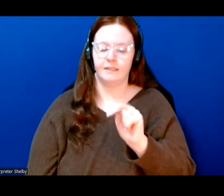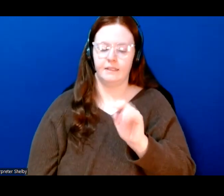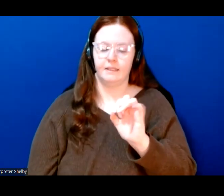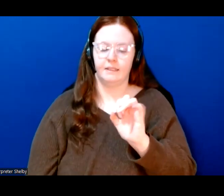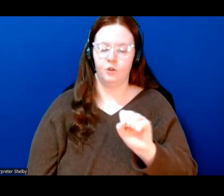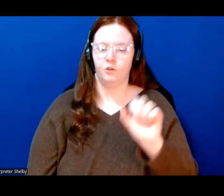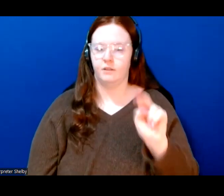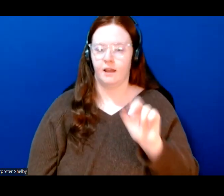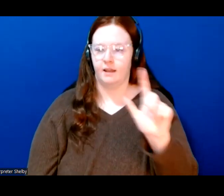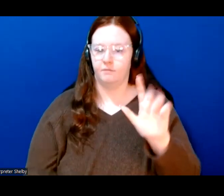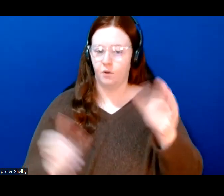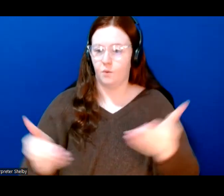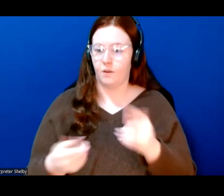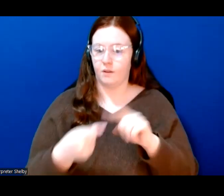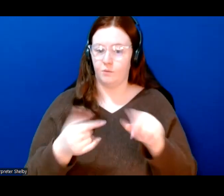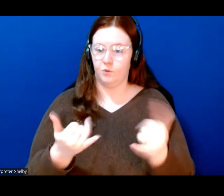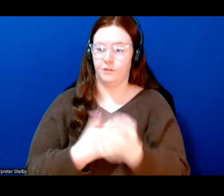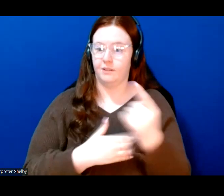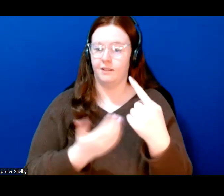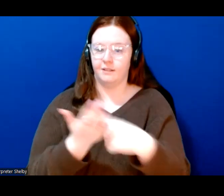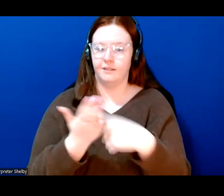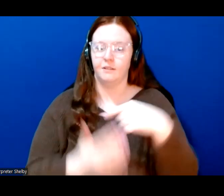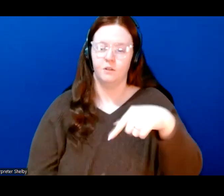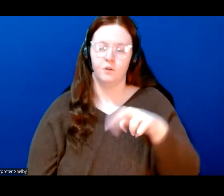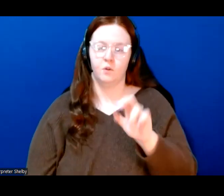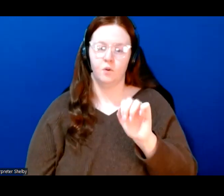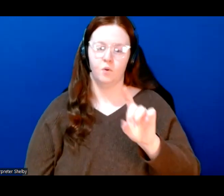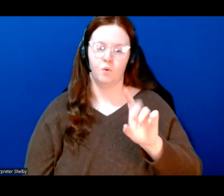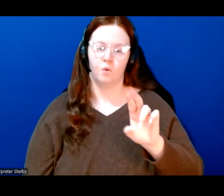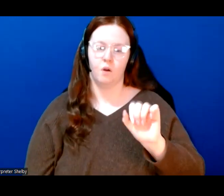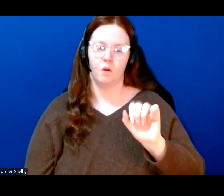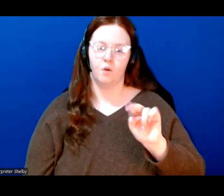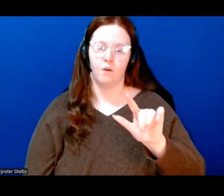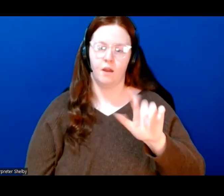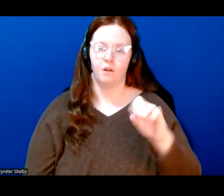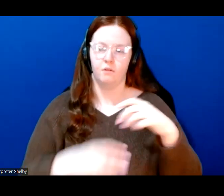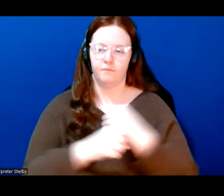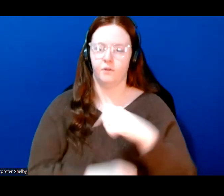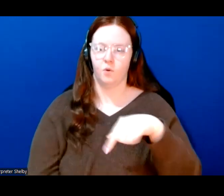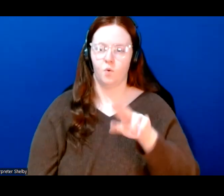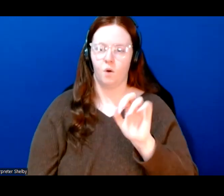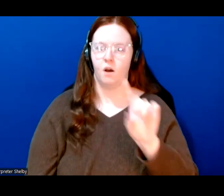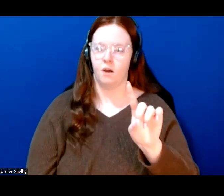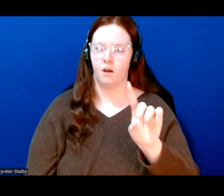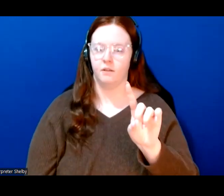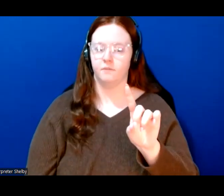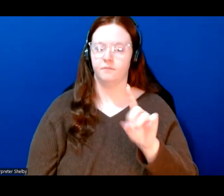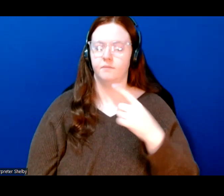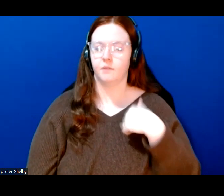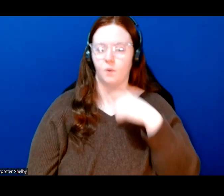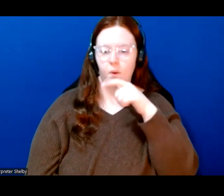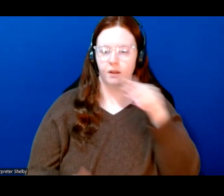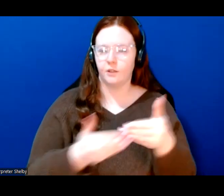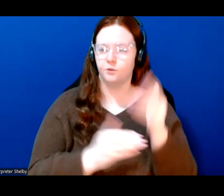Let's Talk About Quadrangle. I'll introduce our guest speakers in a few minutes. Sign language interpreting services for this session